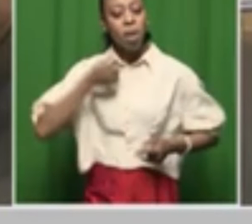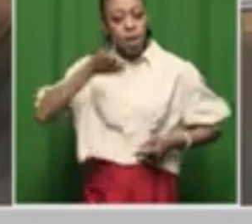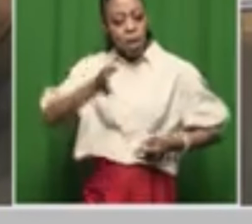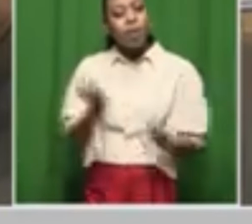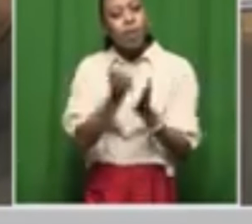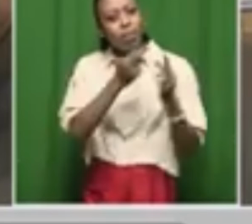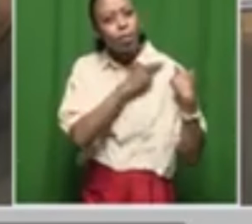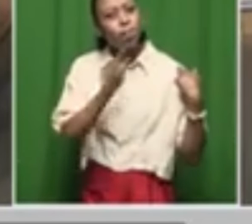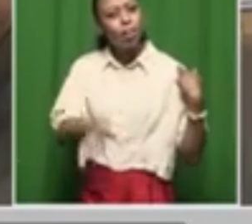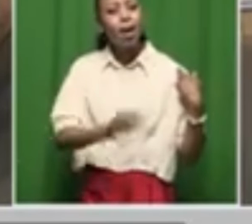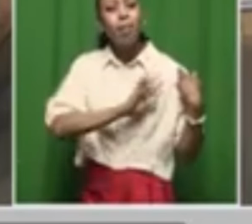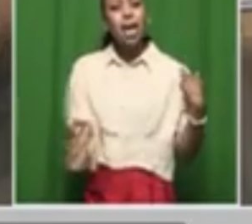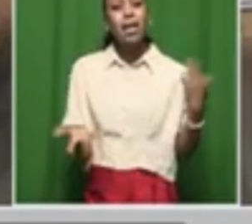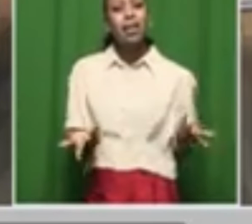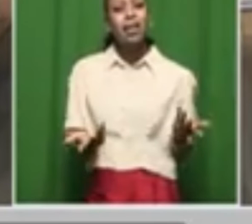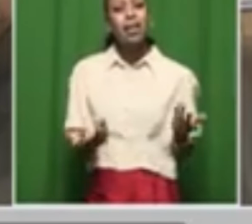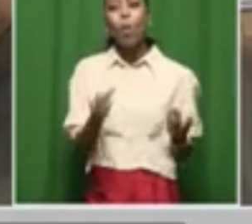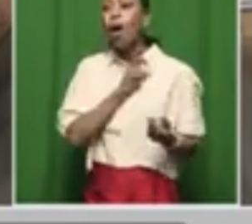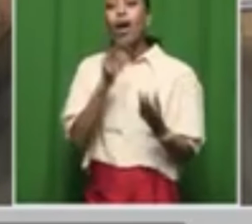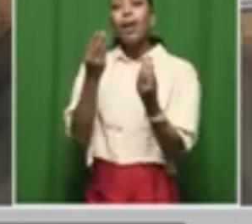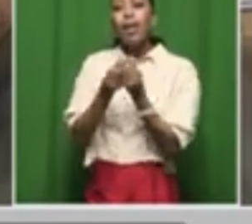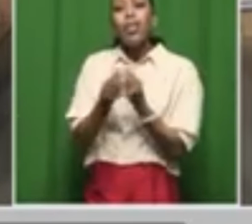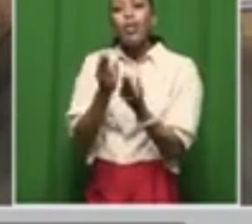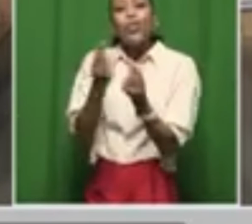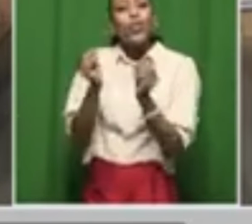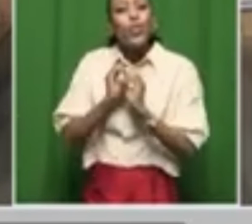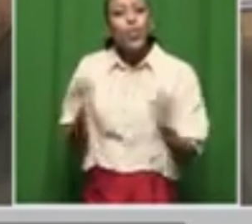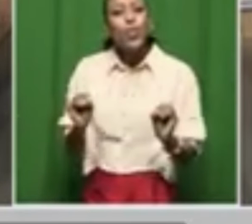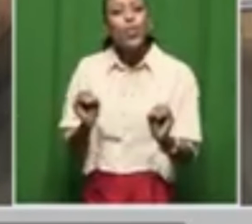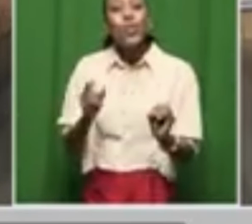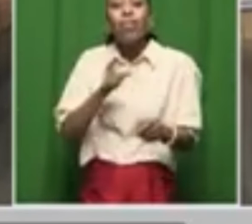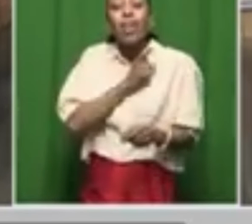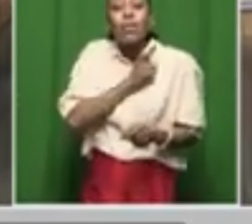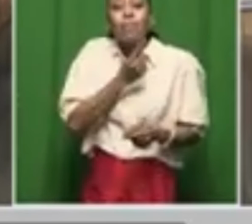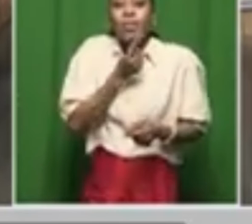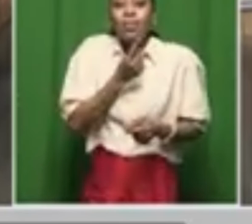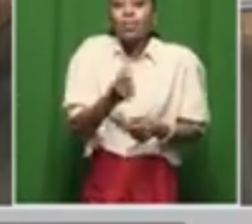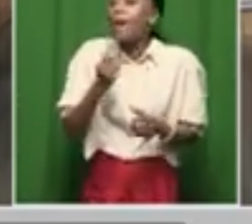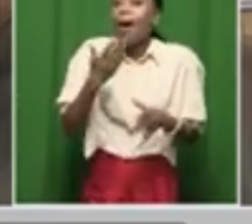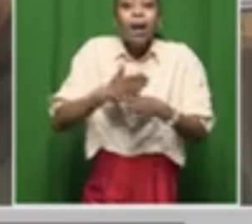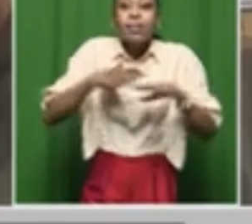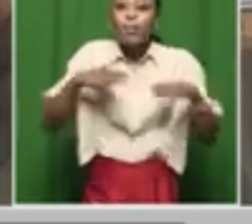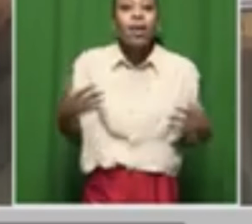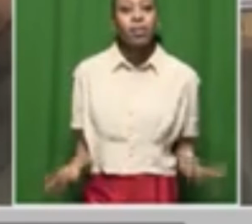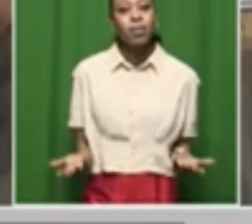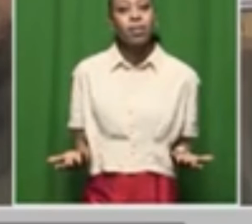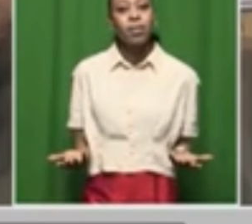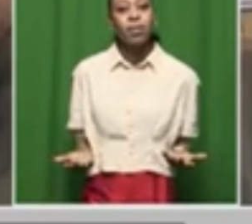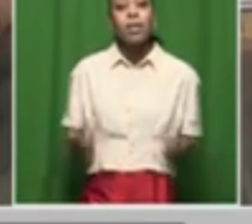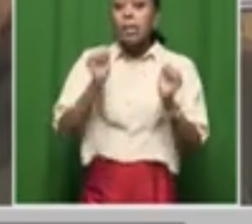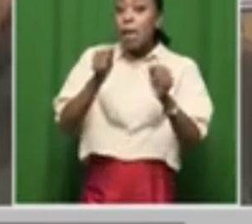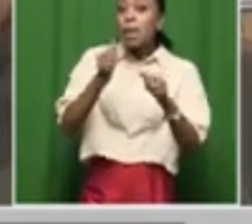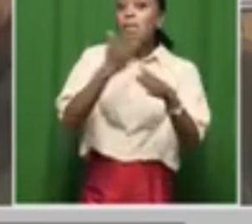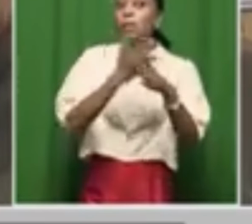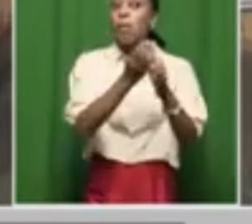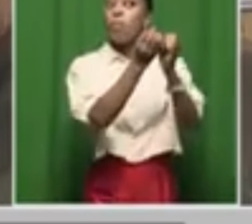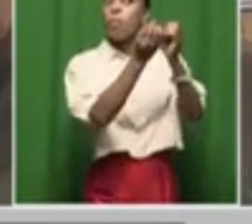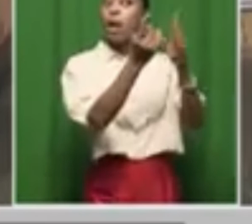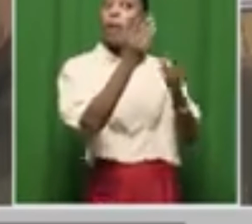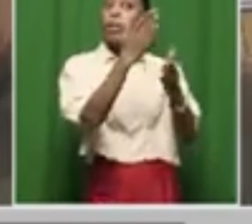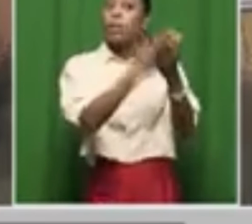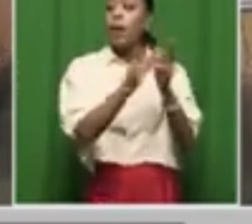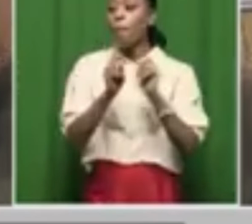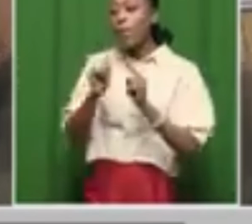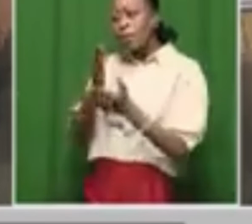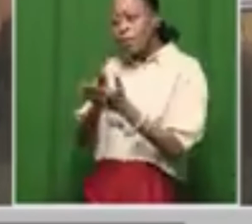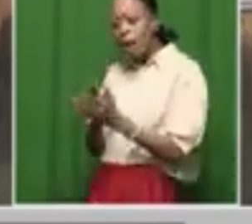you accountable for what you're not doing. And this is where I'm saying it's not working. Yes, it works for millions, but it also doesn't